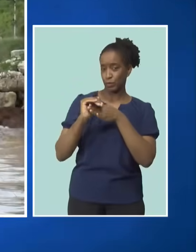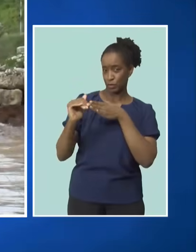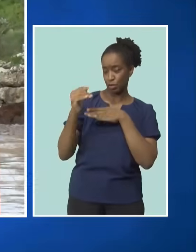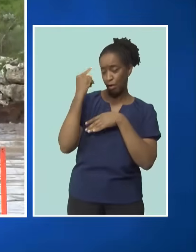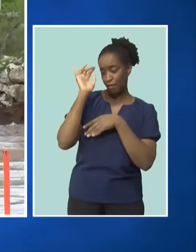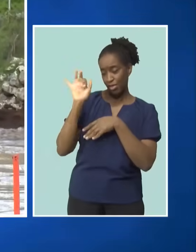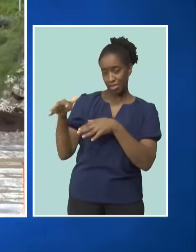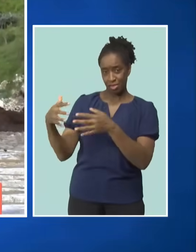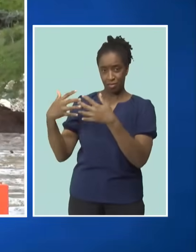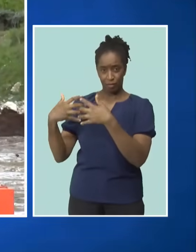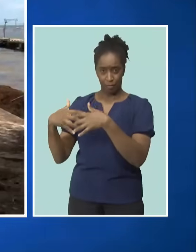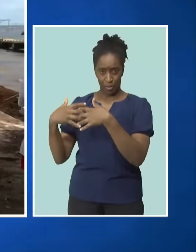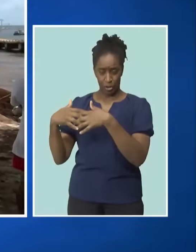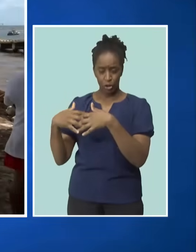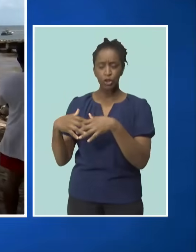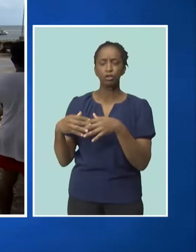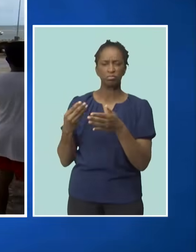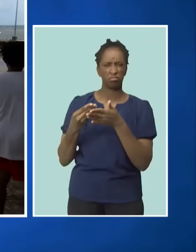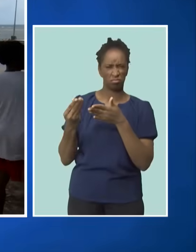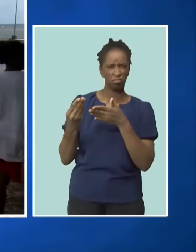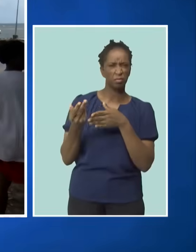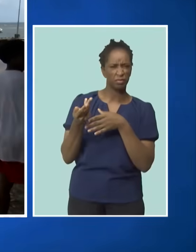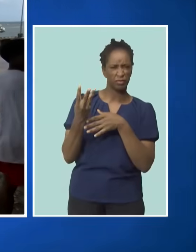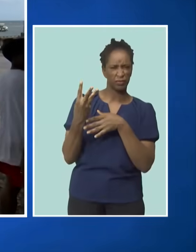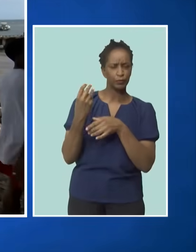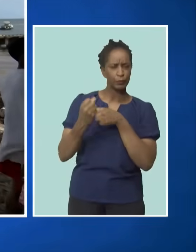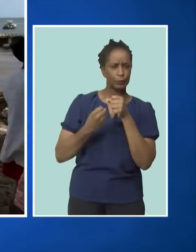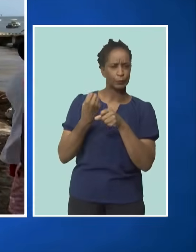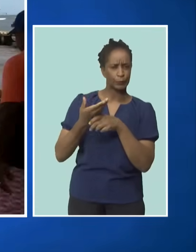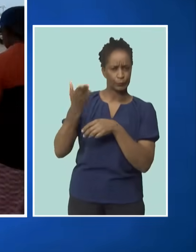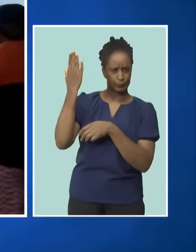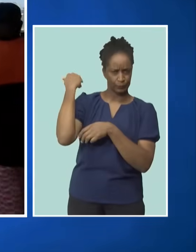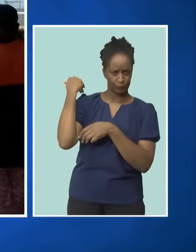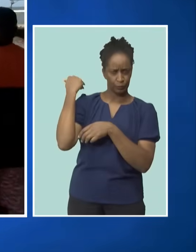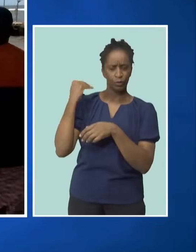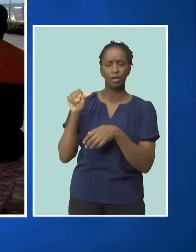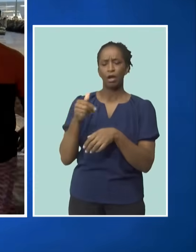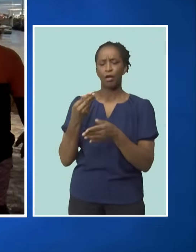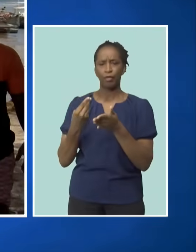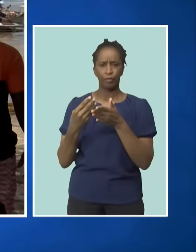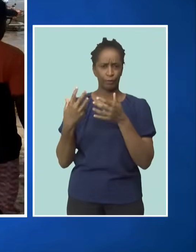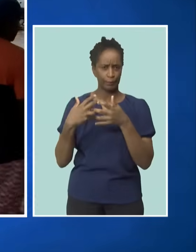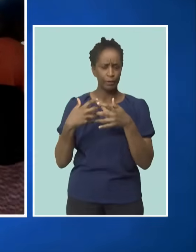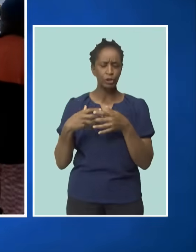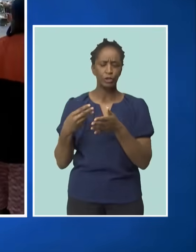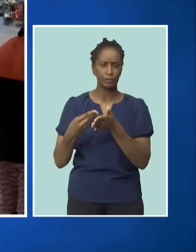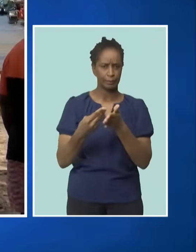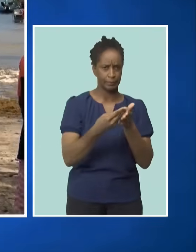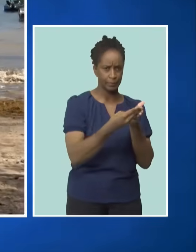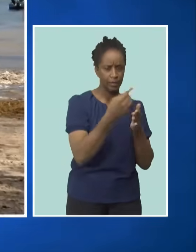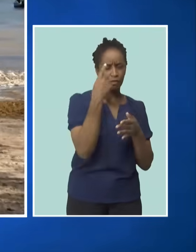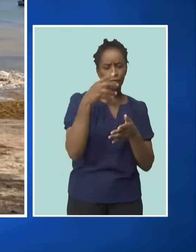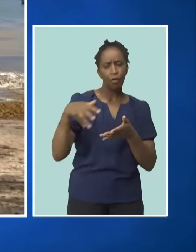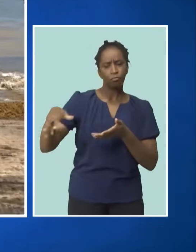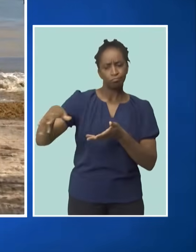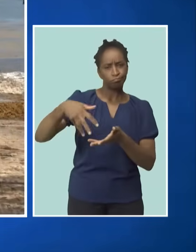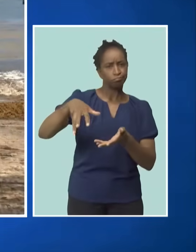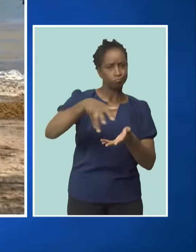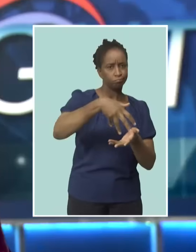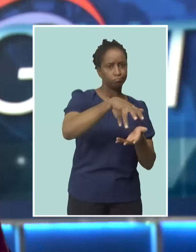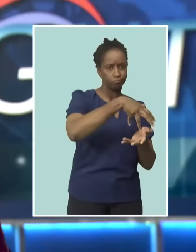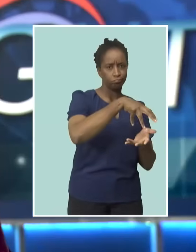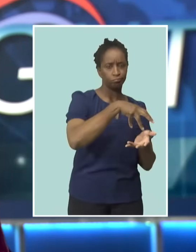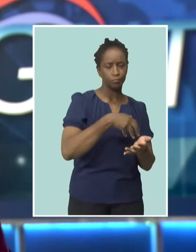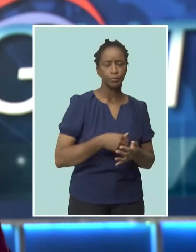equipment several years ago to assist with the seaweed cleanup efforts. Onesta Henry, CBC News.